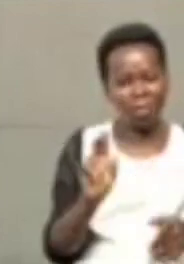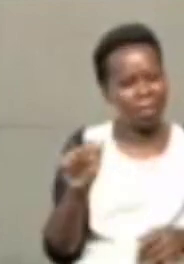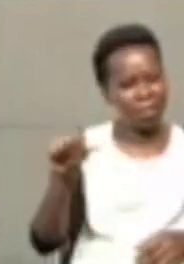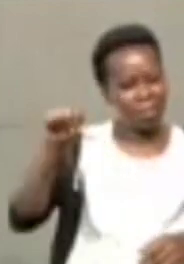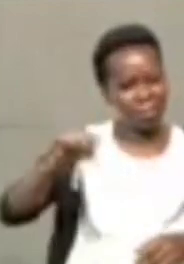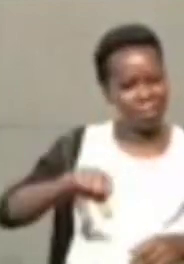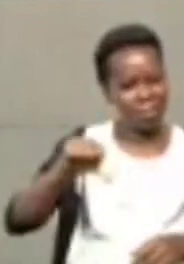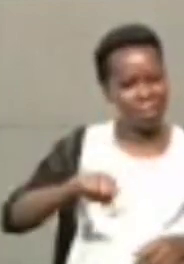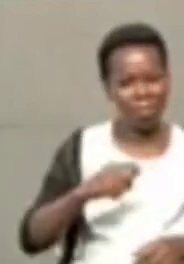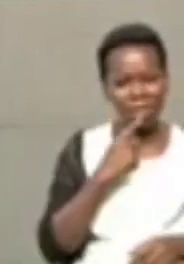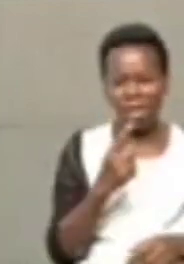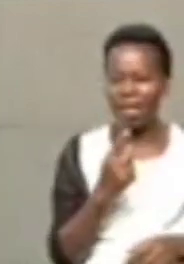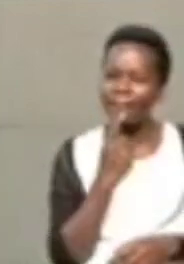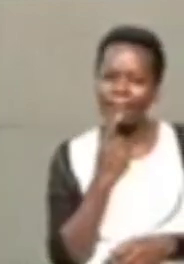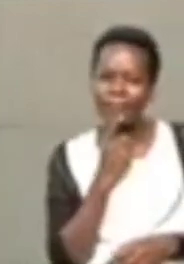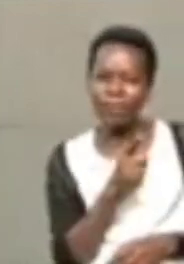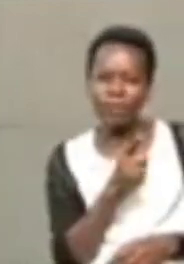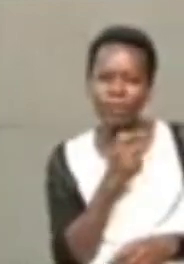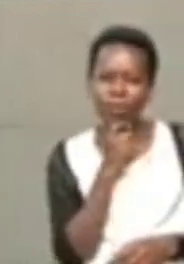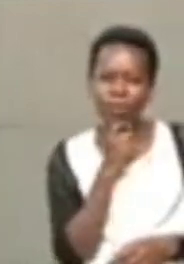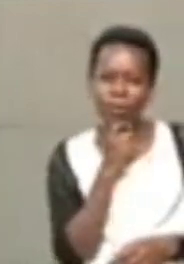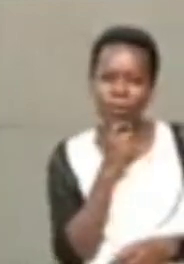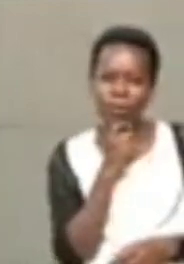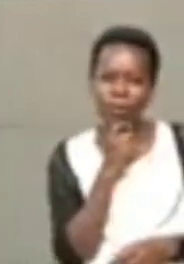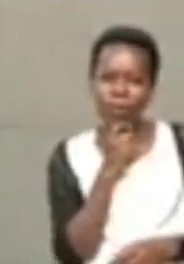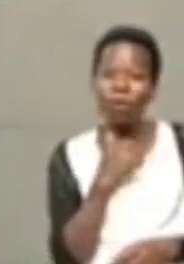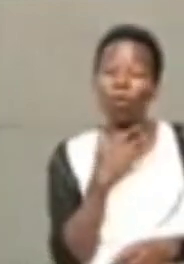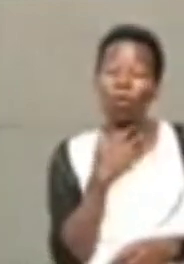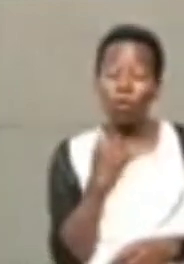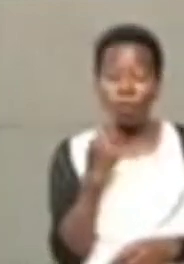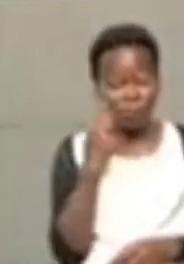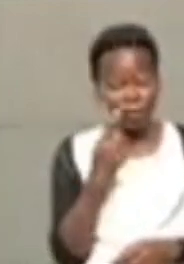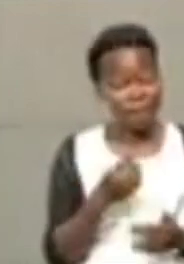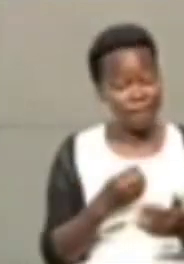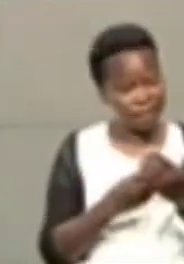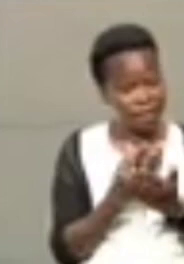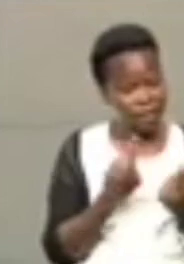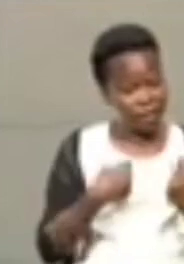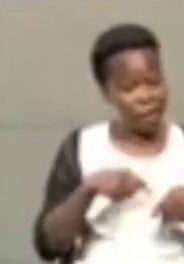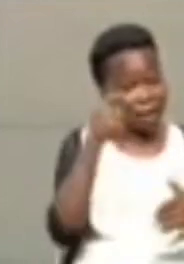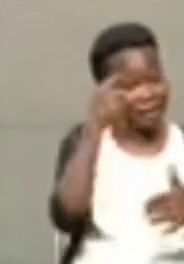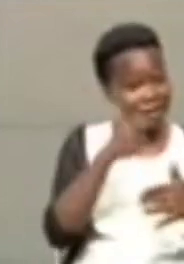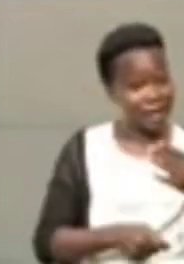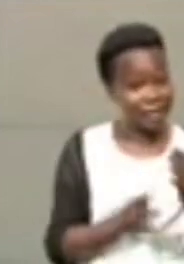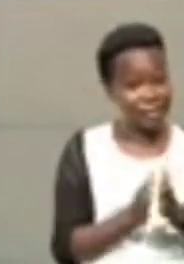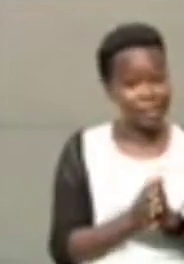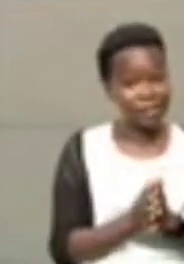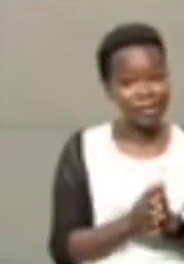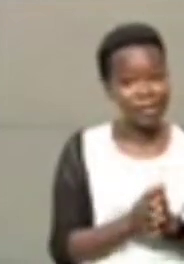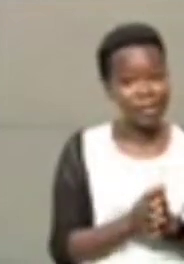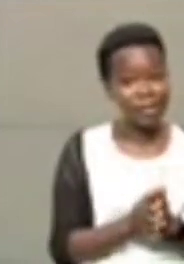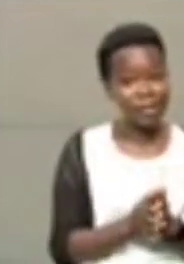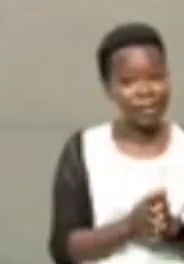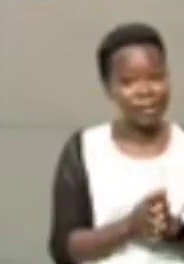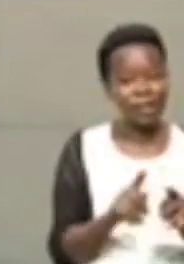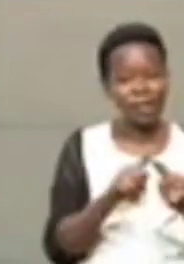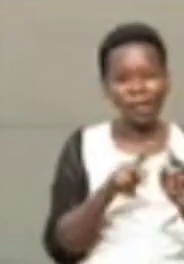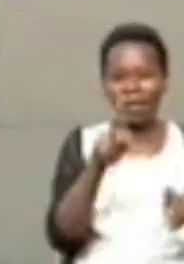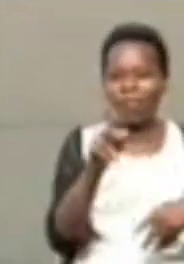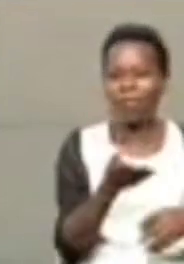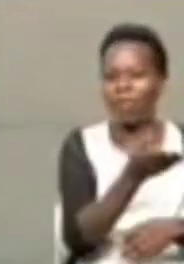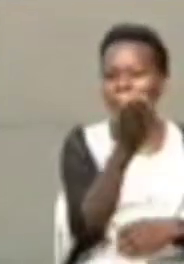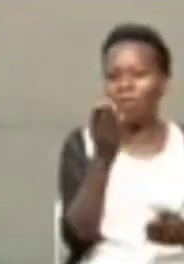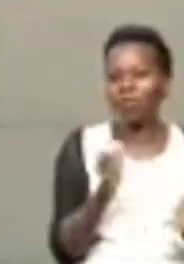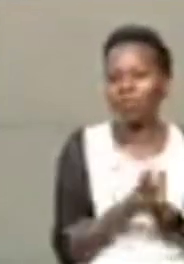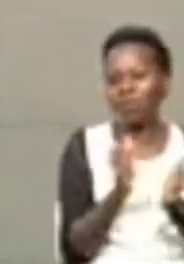so the traders are saying, wait a minute, can we have value for this tax money? And that's not a clarion call for just the traders, but the people of